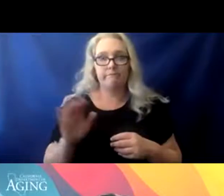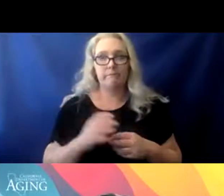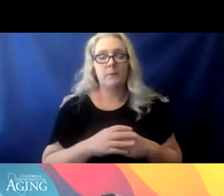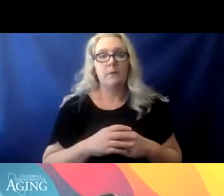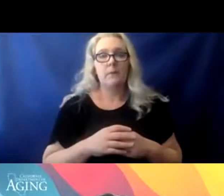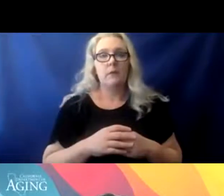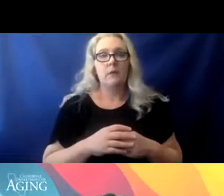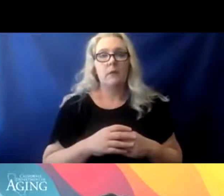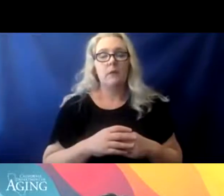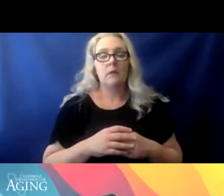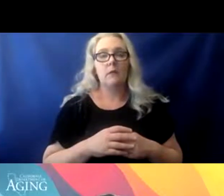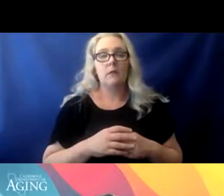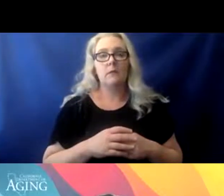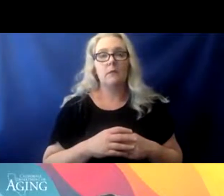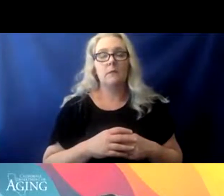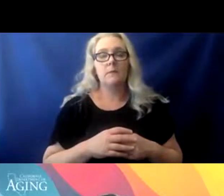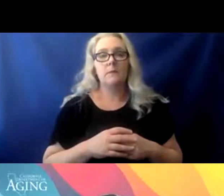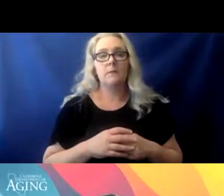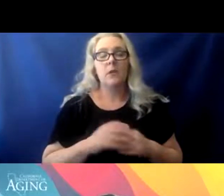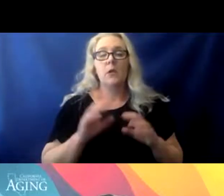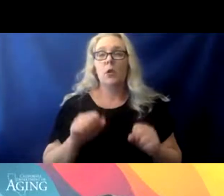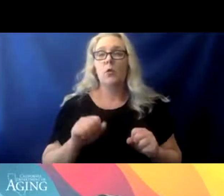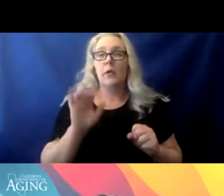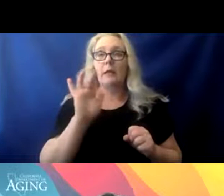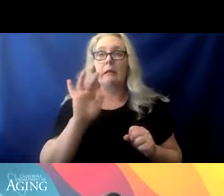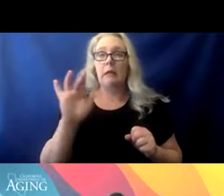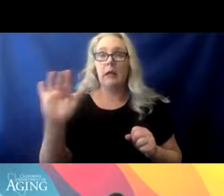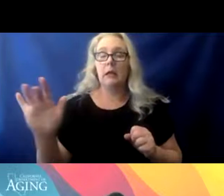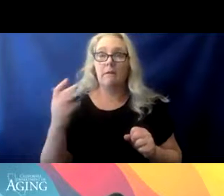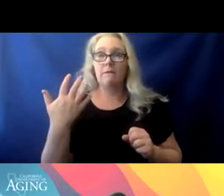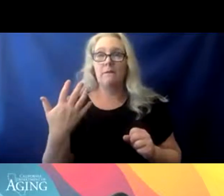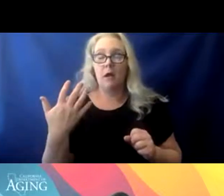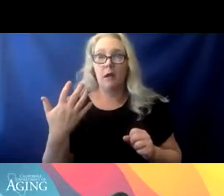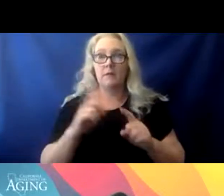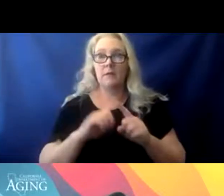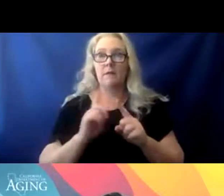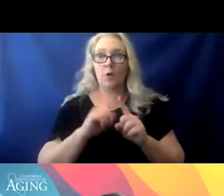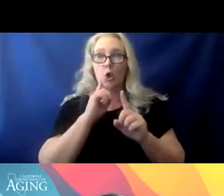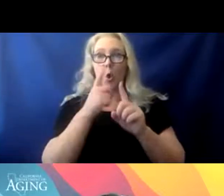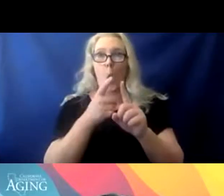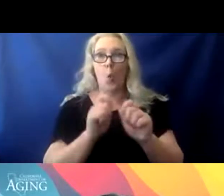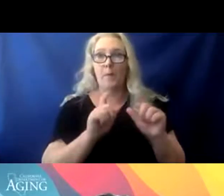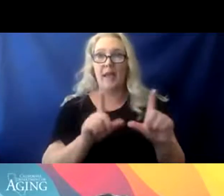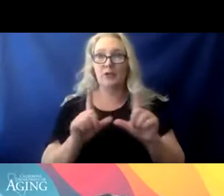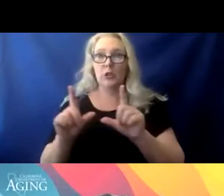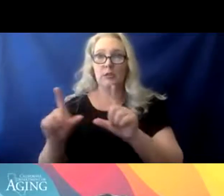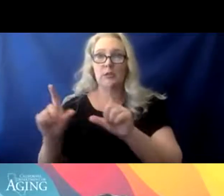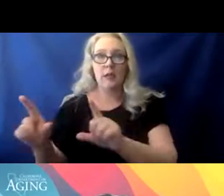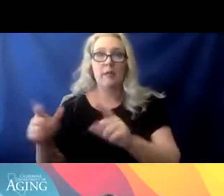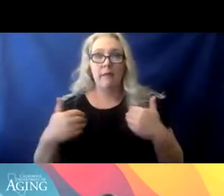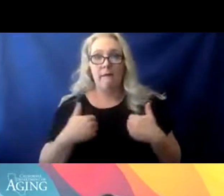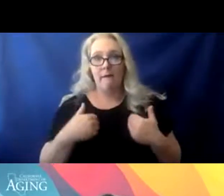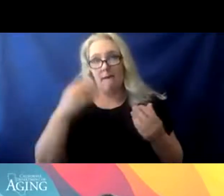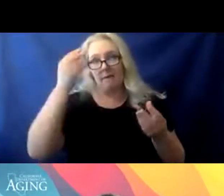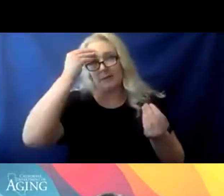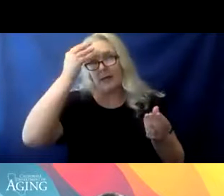you can access each of the 5 goal pages. Each of those goal pages has data visualizations relating to